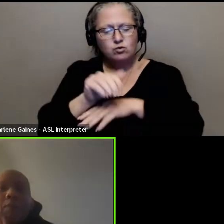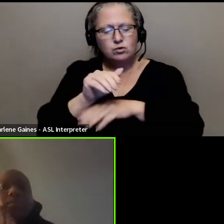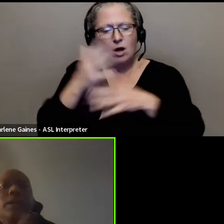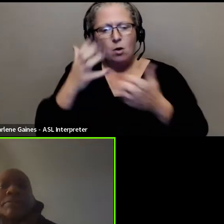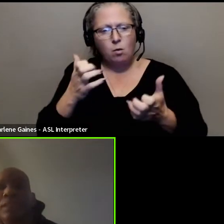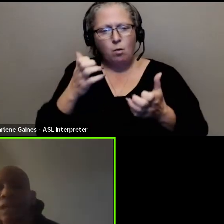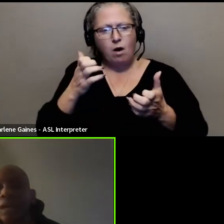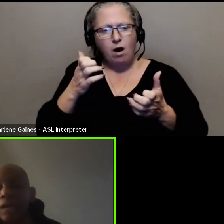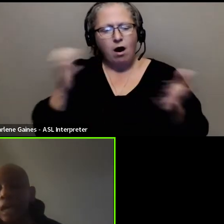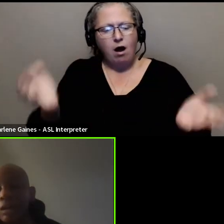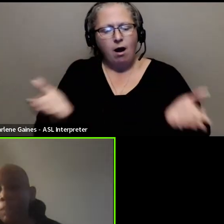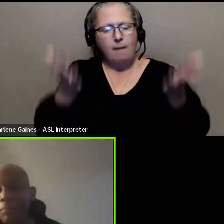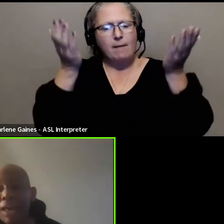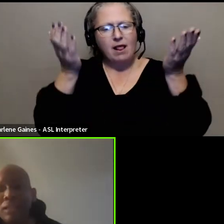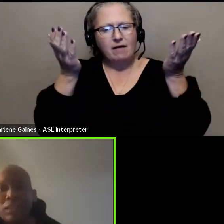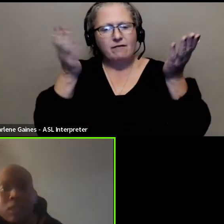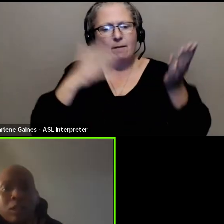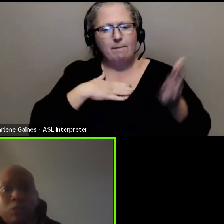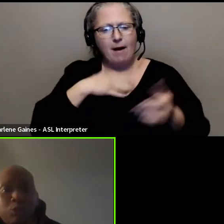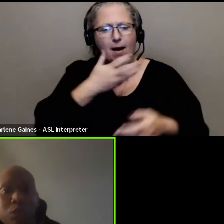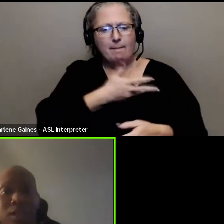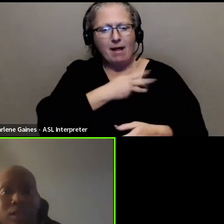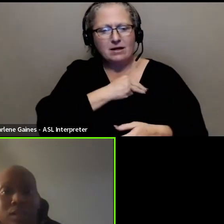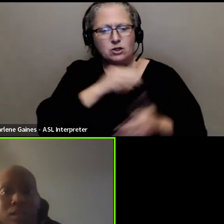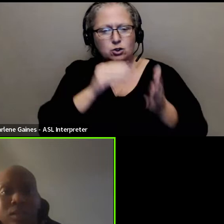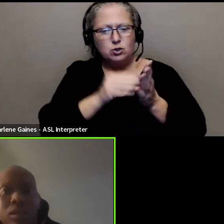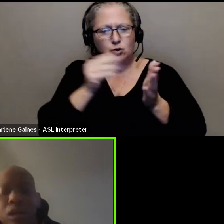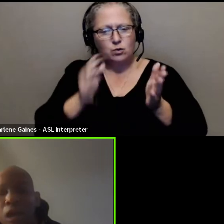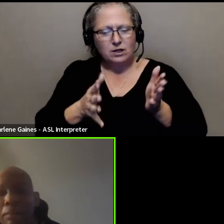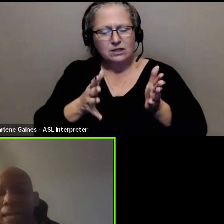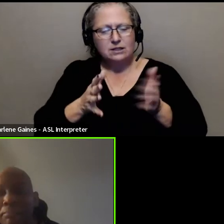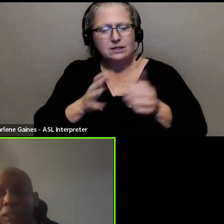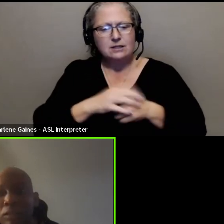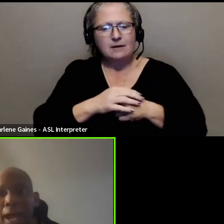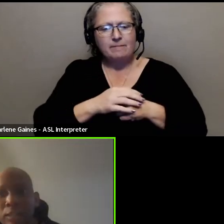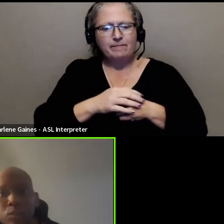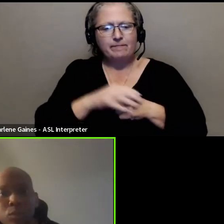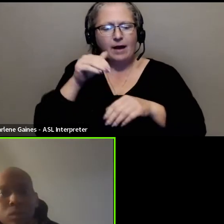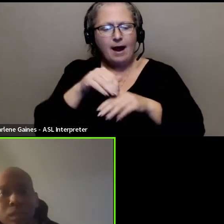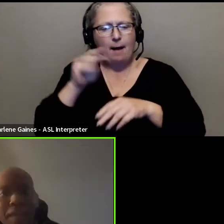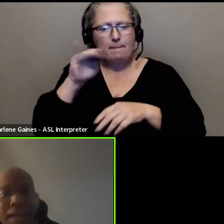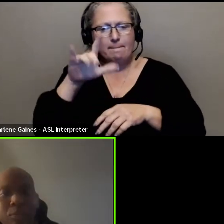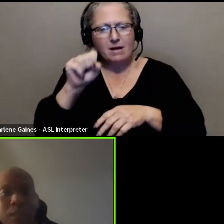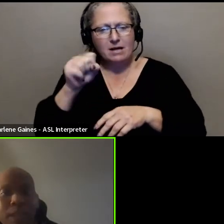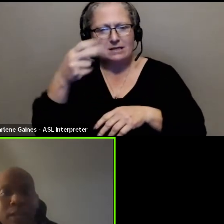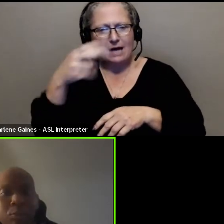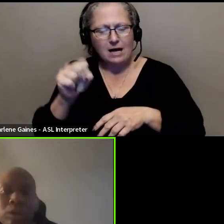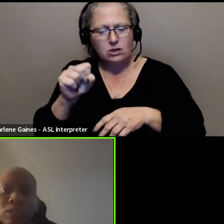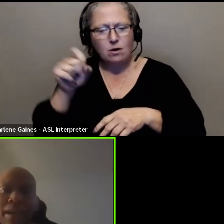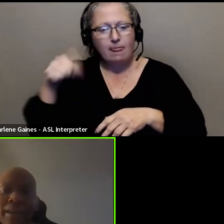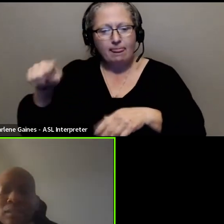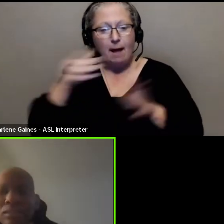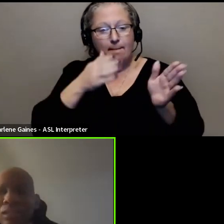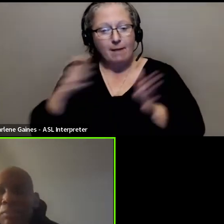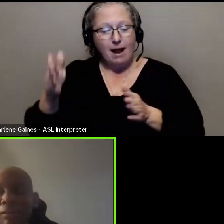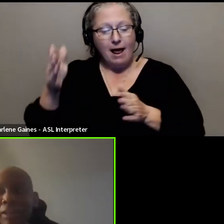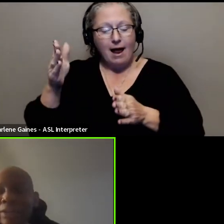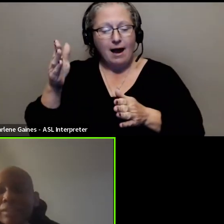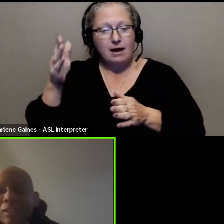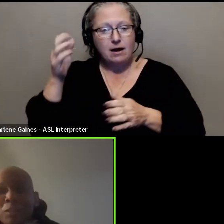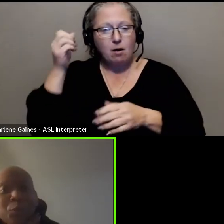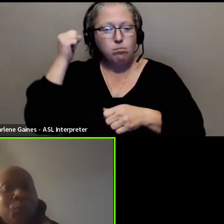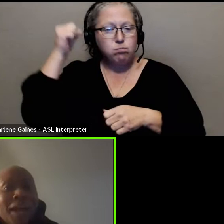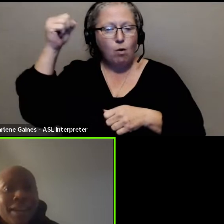to uplift my Palestinian students at Mills High School. They planned a protest in